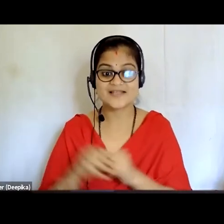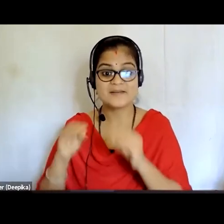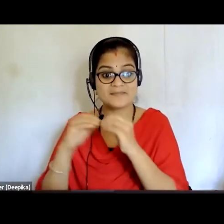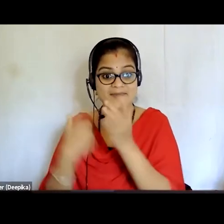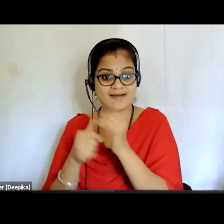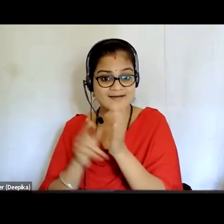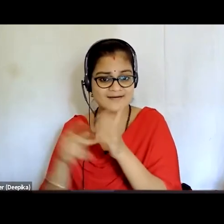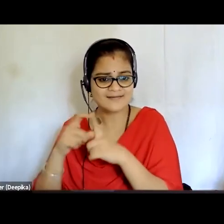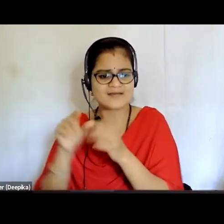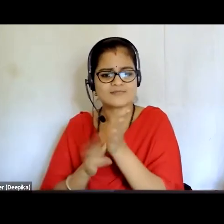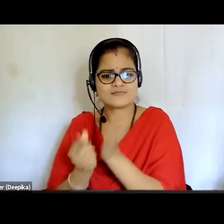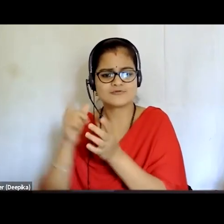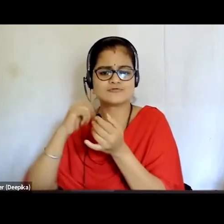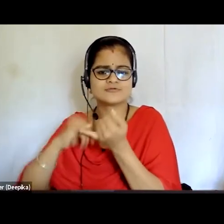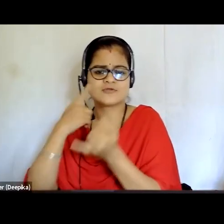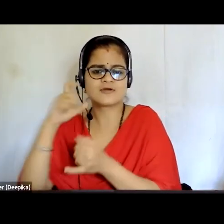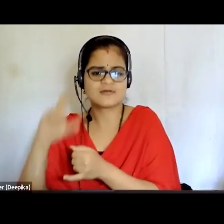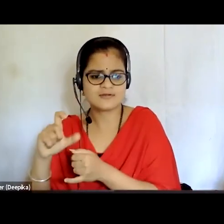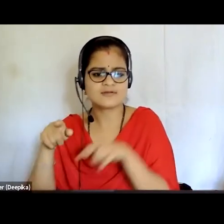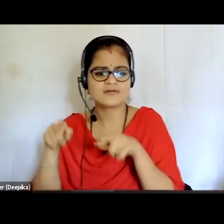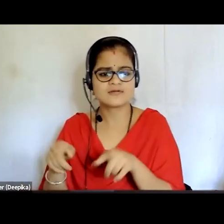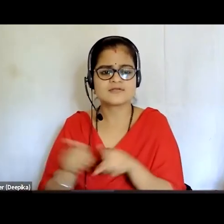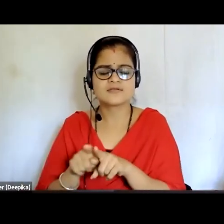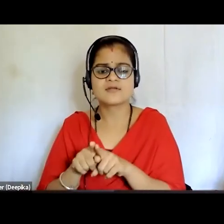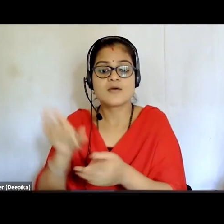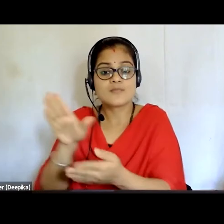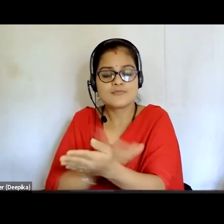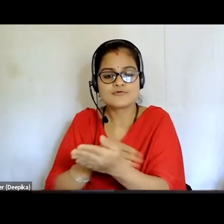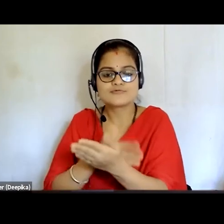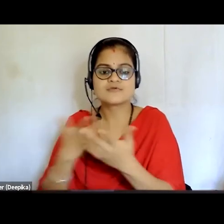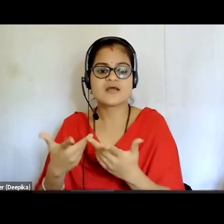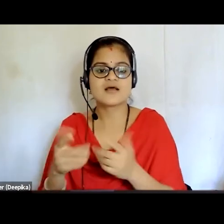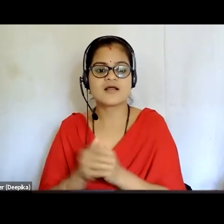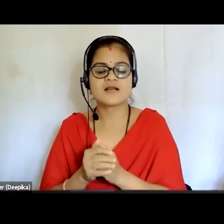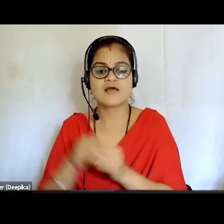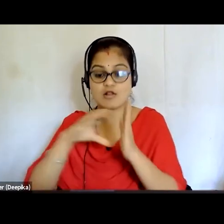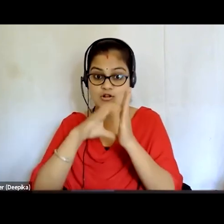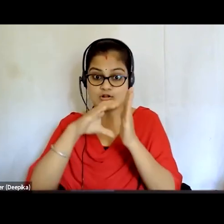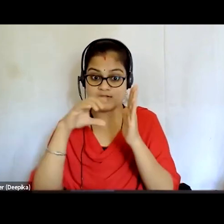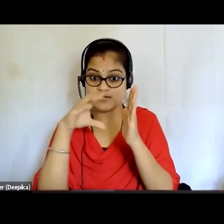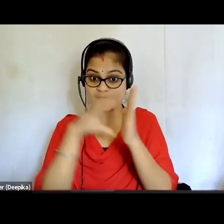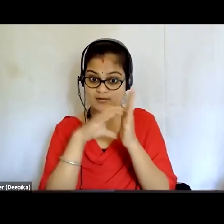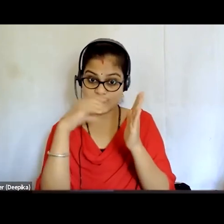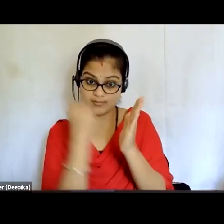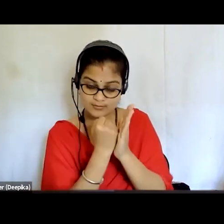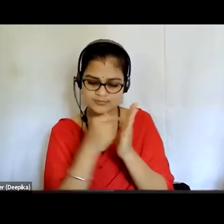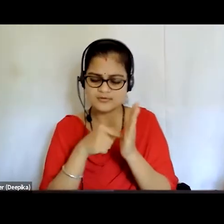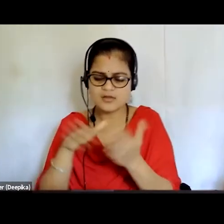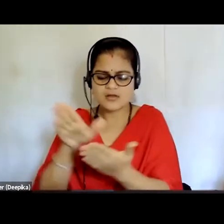they call a MOGO, or a musical logo, that defines the institution in terms of